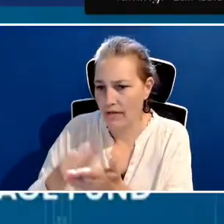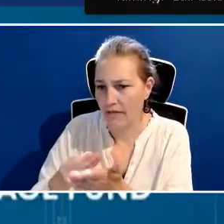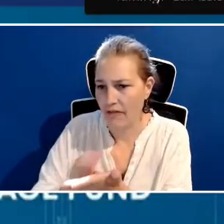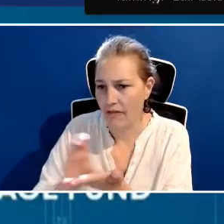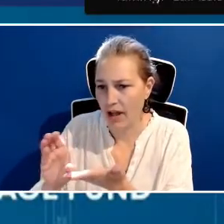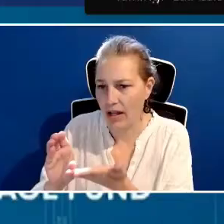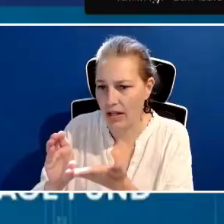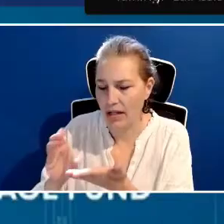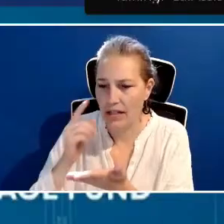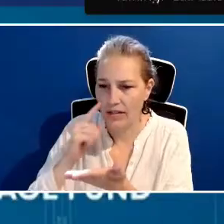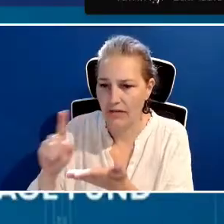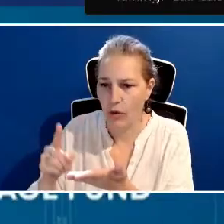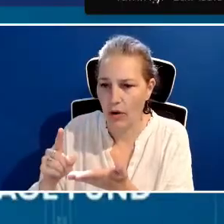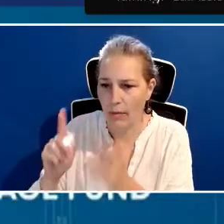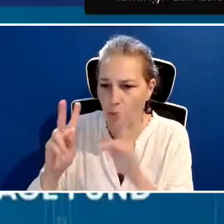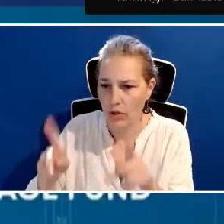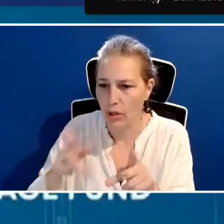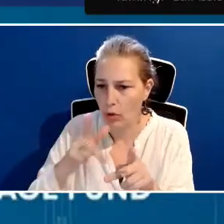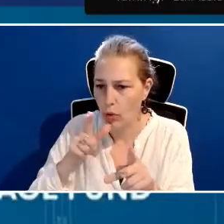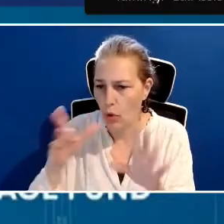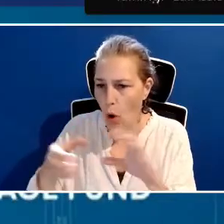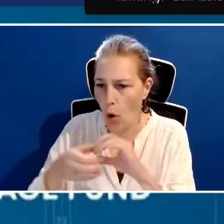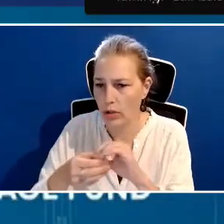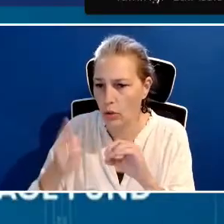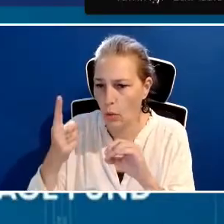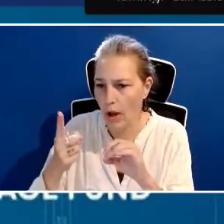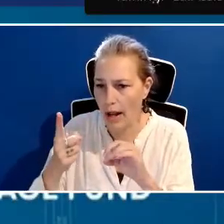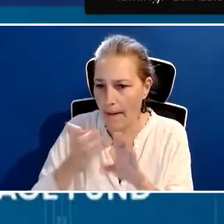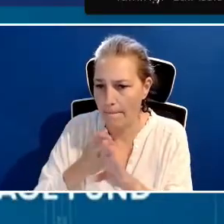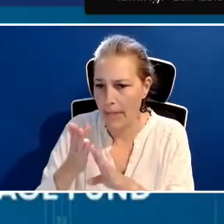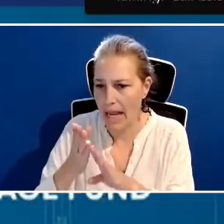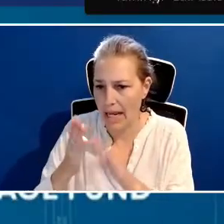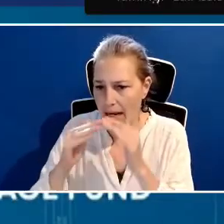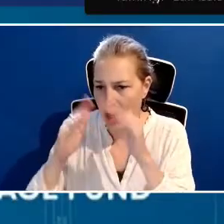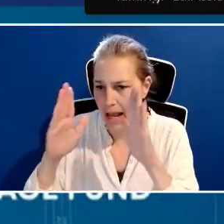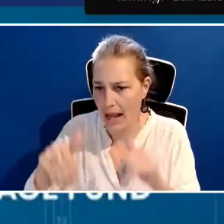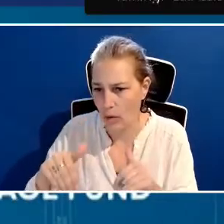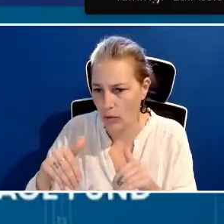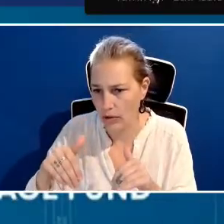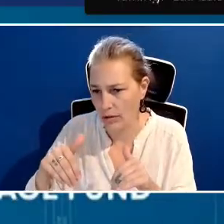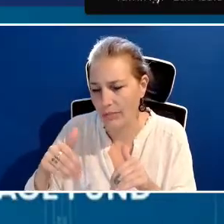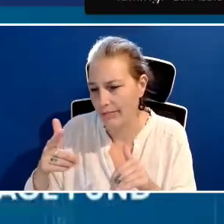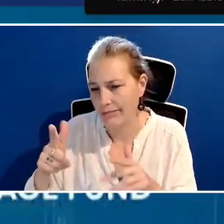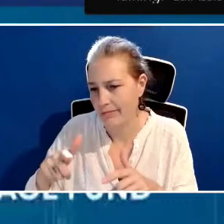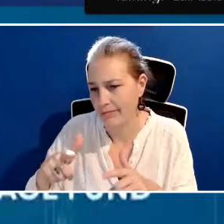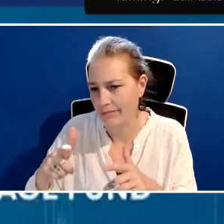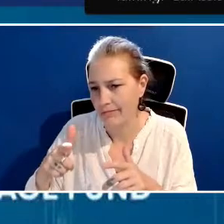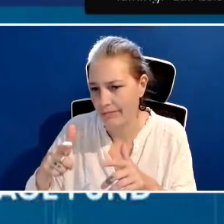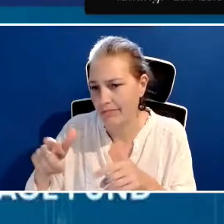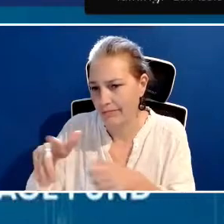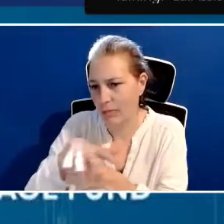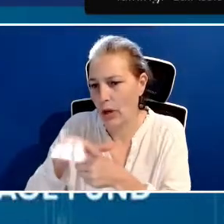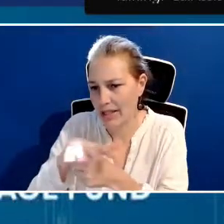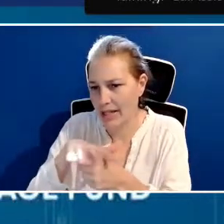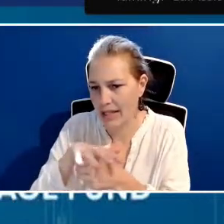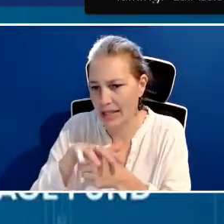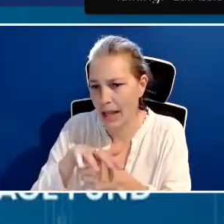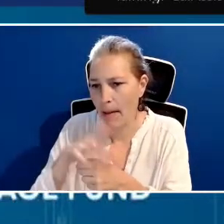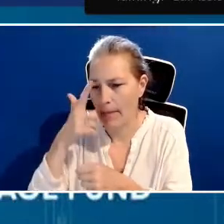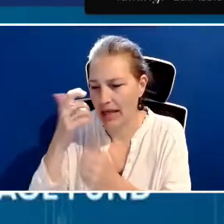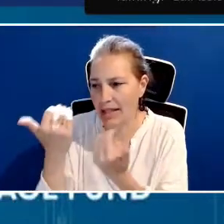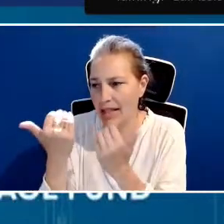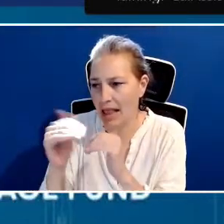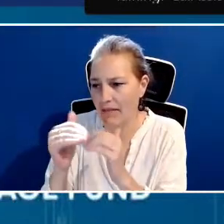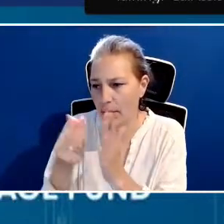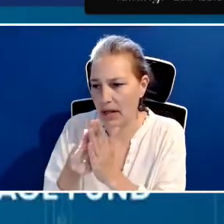own one primary residence, and that is really to ensure that we're getting to it's because it's a limited fund really to those